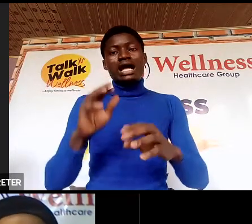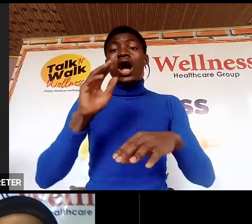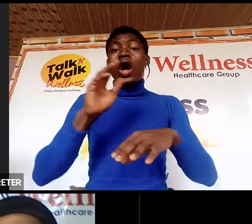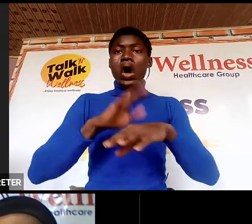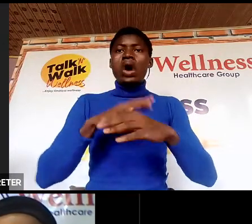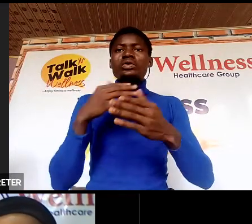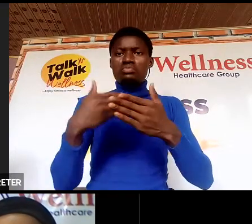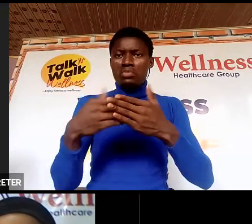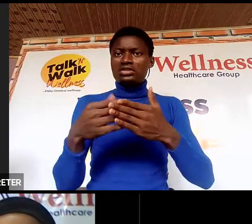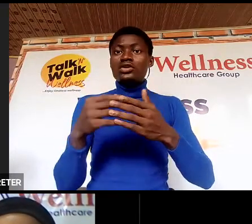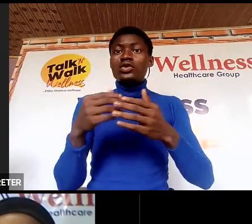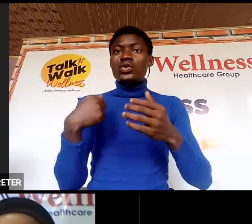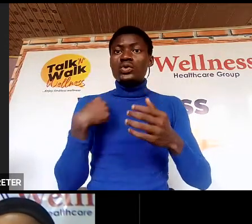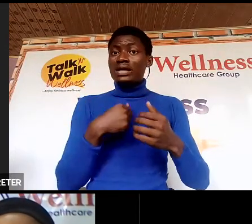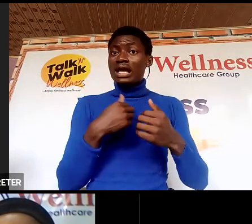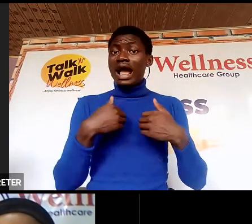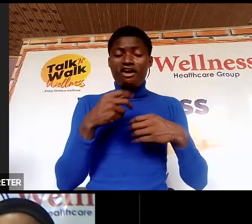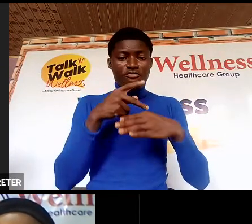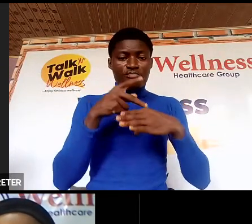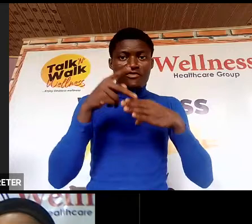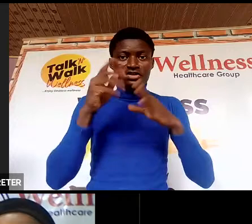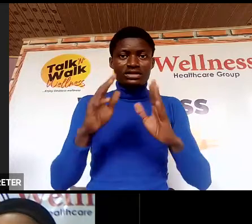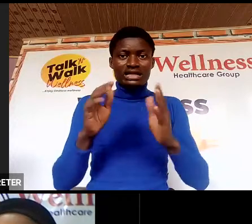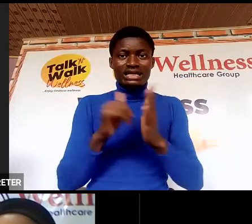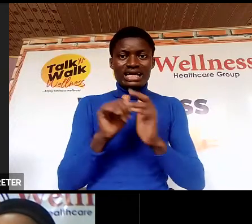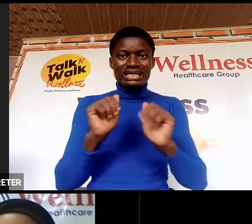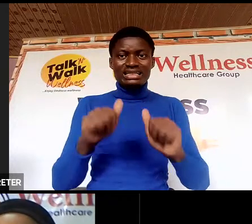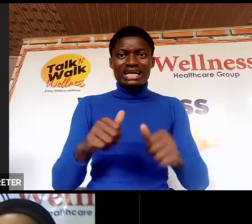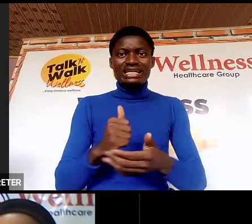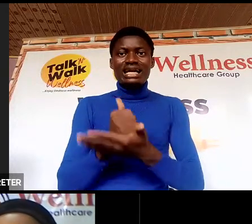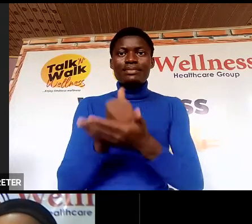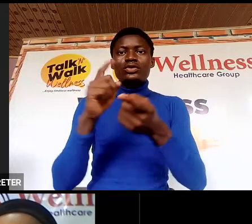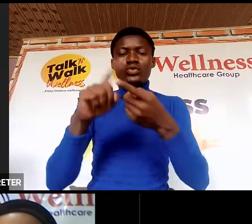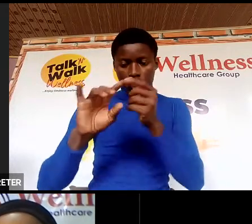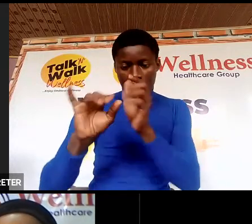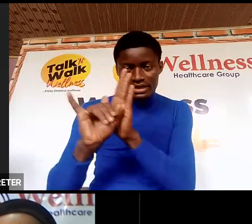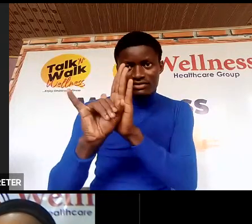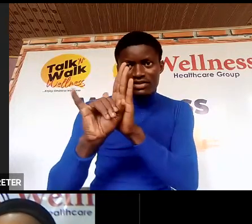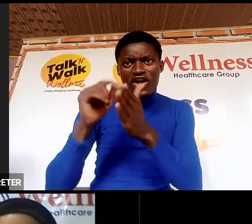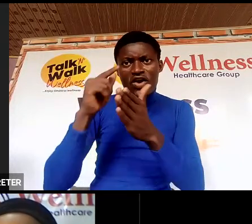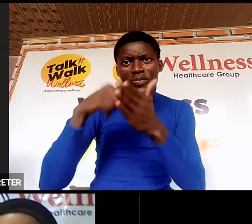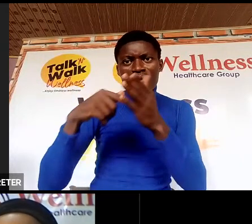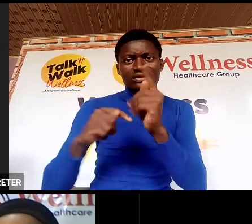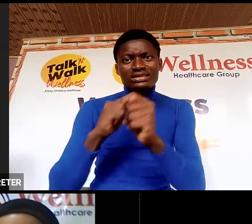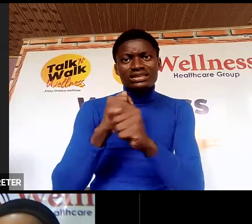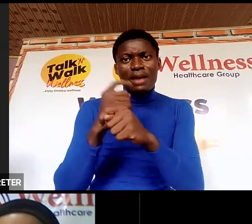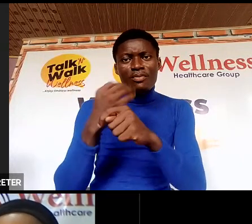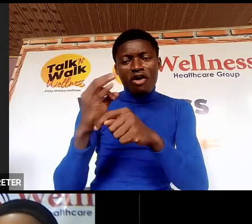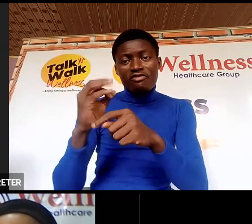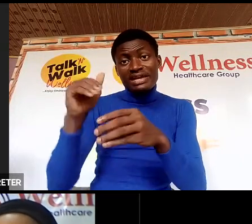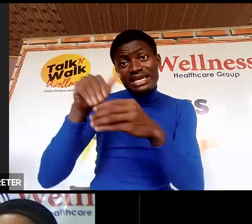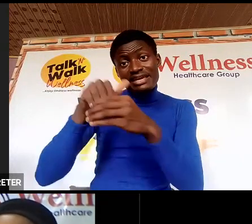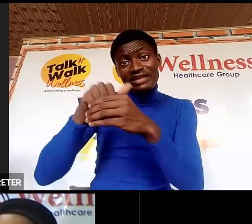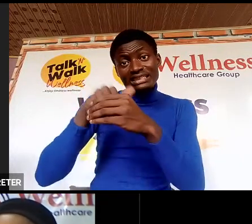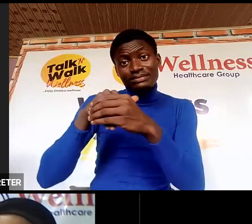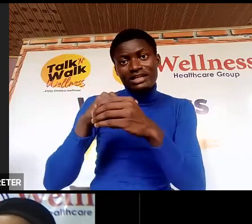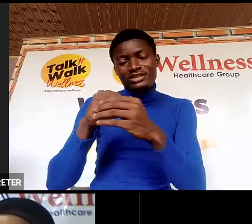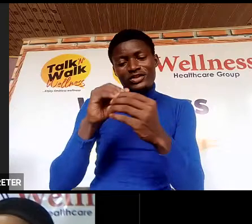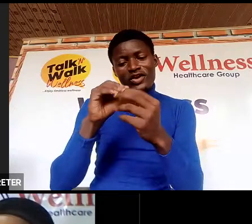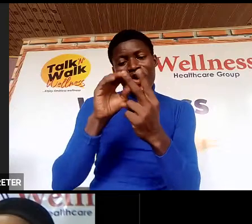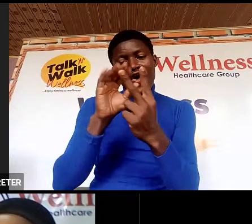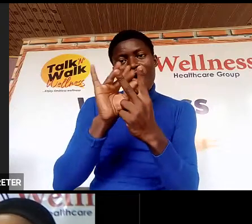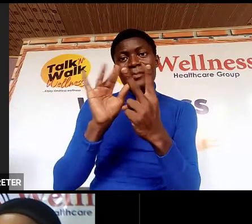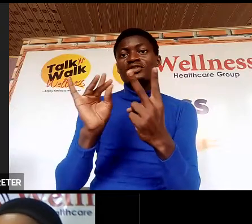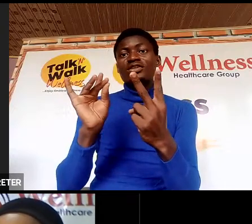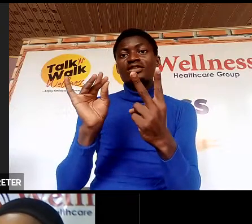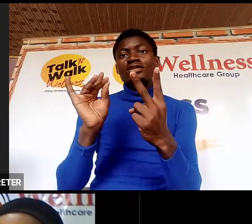best type of investment option for you where you are. But what I keep saying, what I keep encouraging is that while